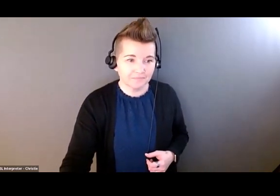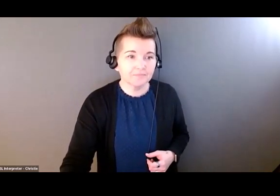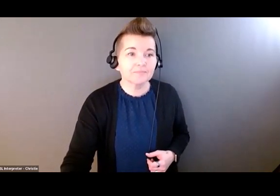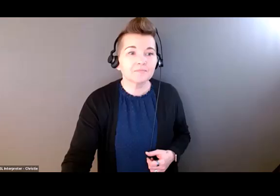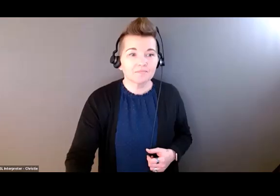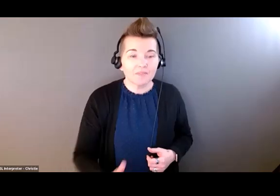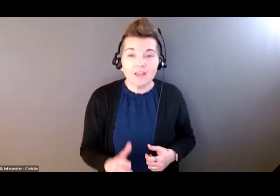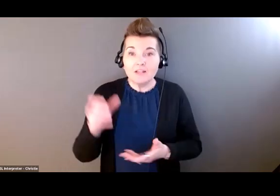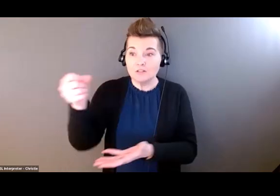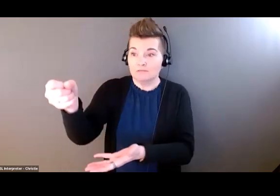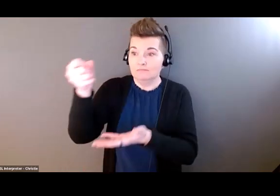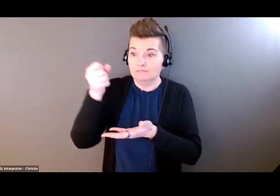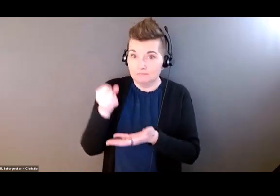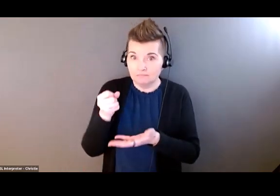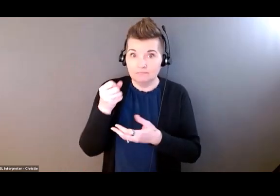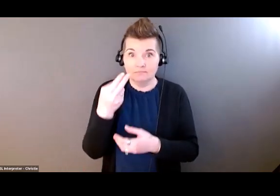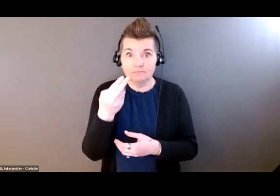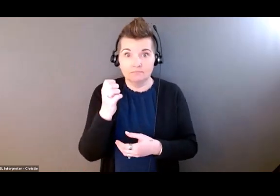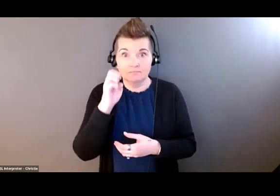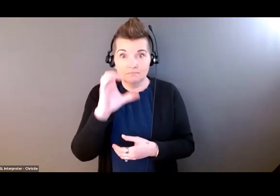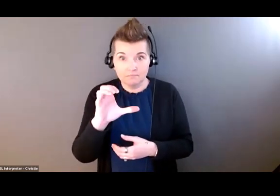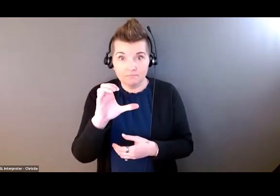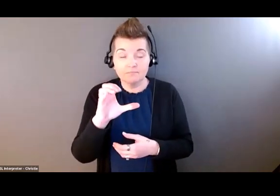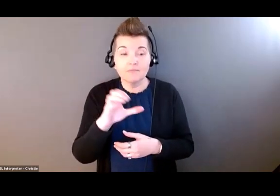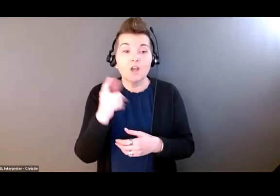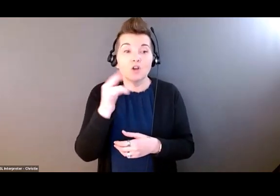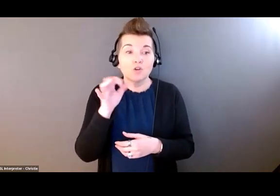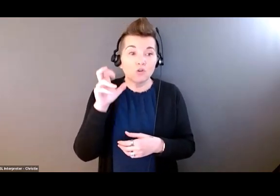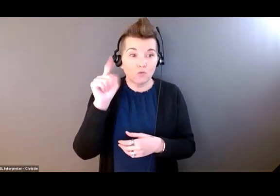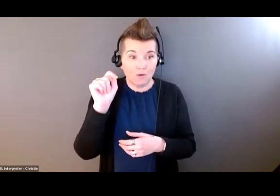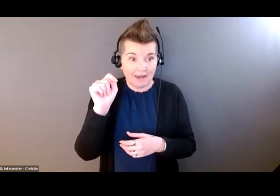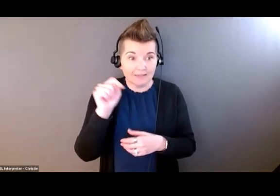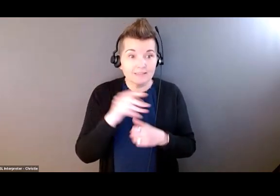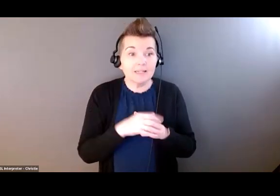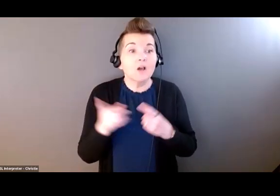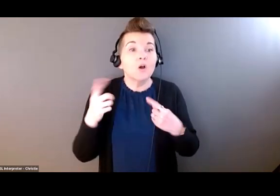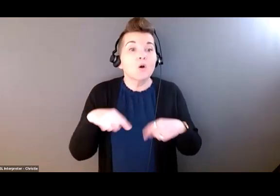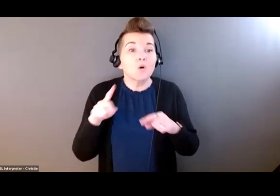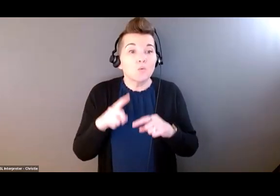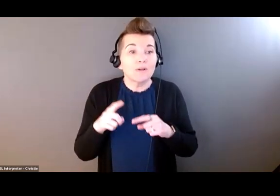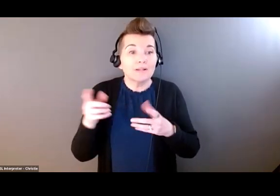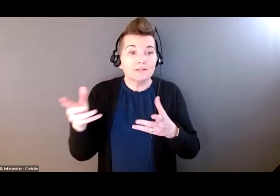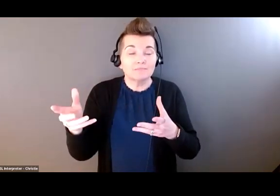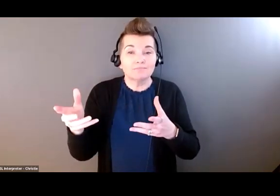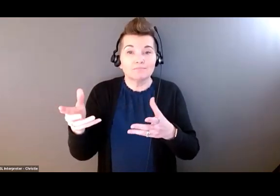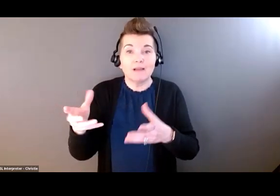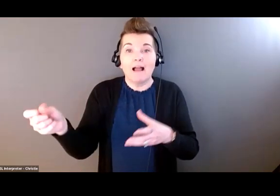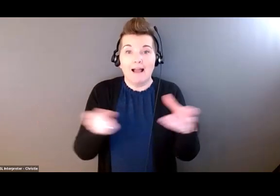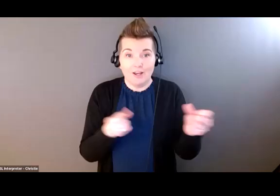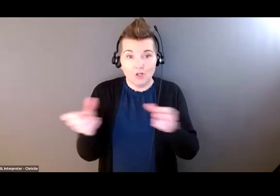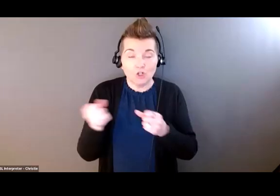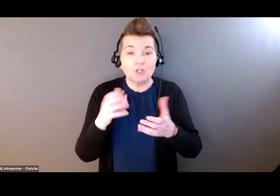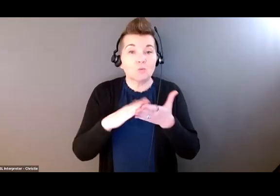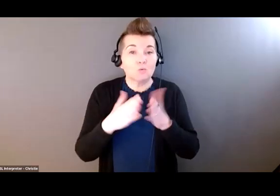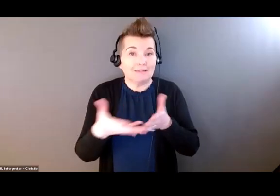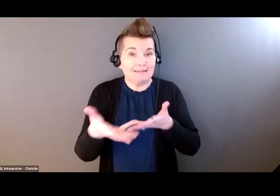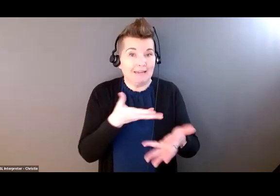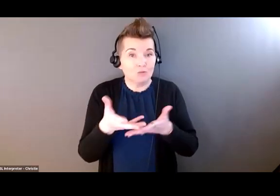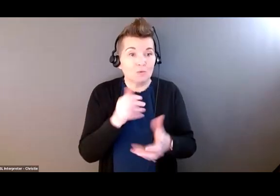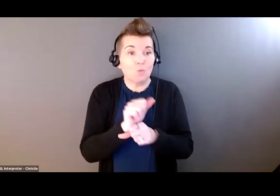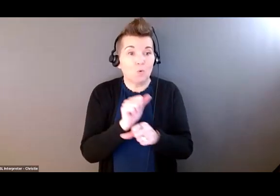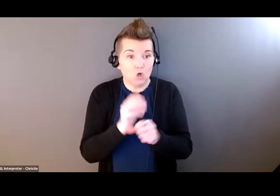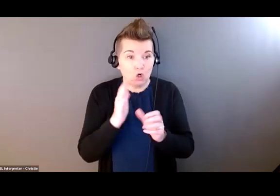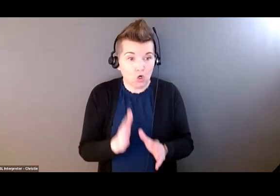So with community care, we had, and with the Health Equity Grant, we were able to get SOLAS and the loss